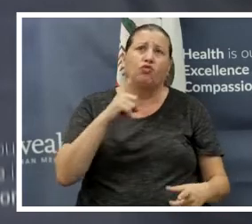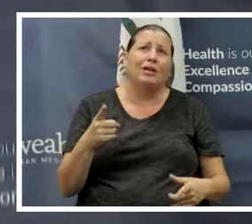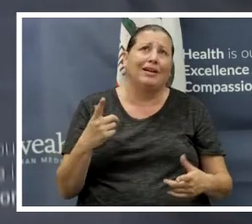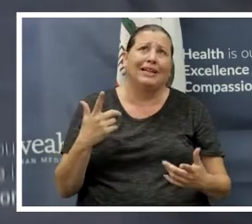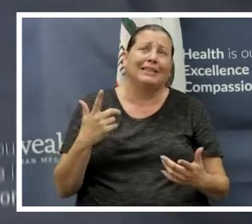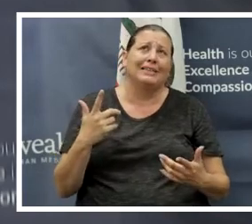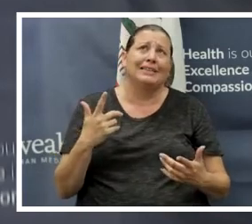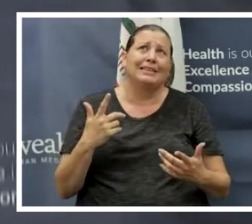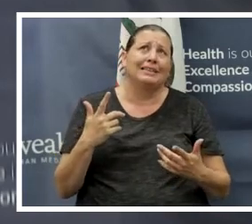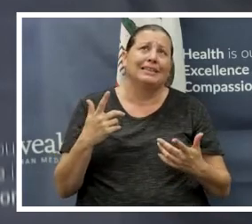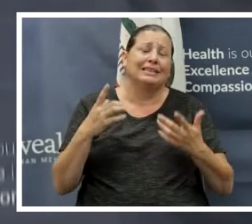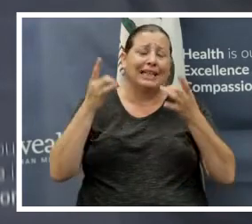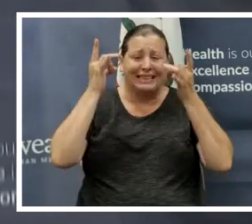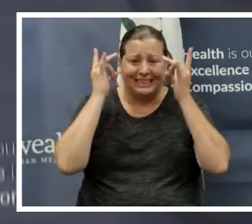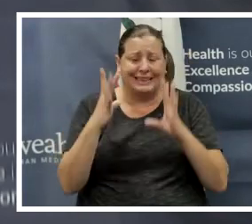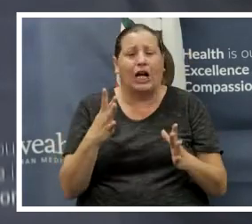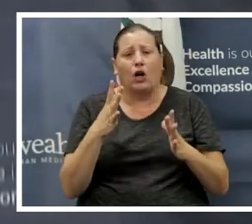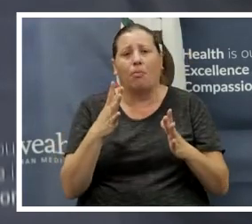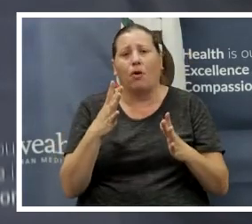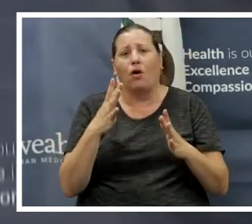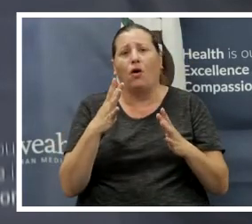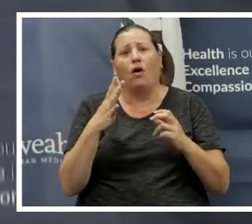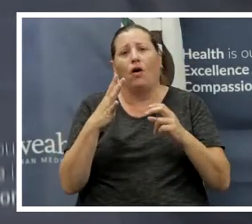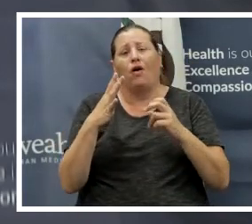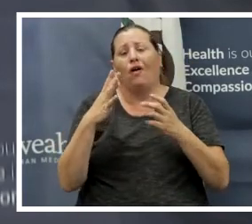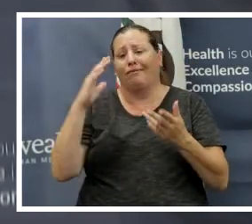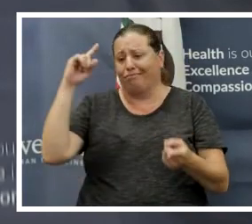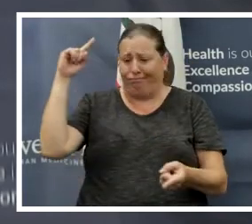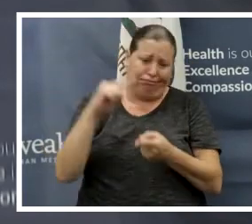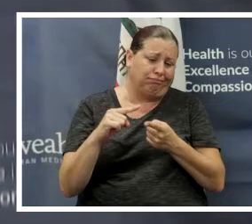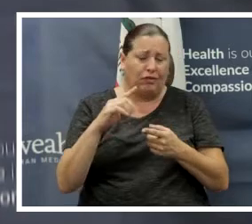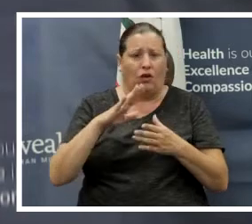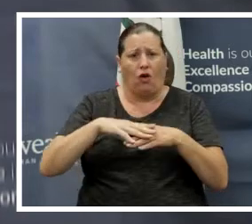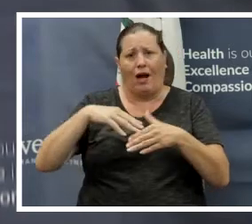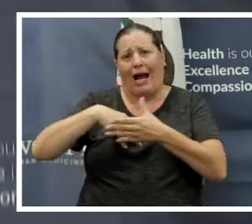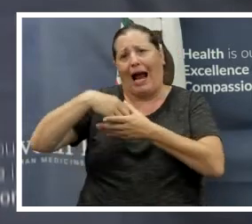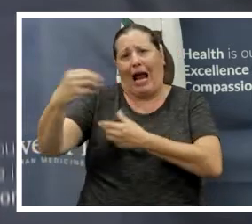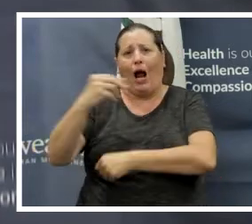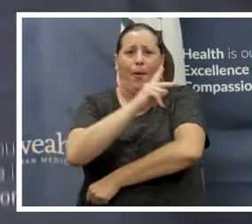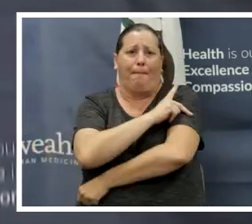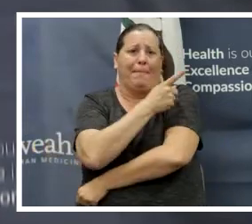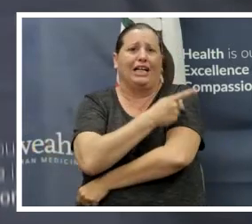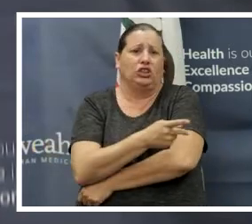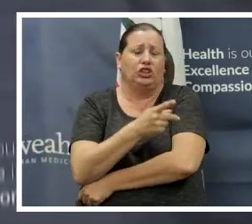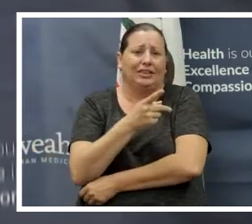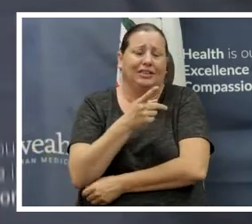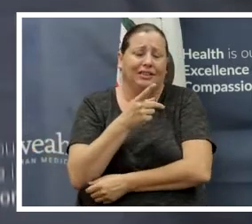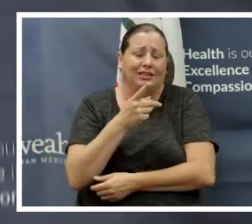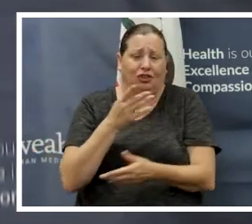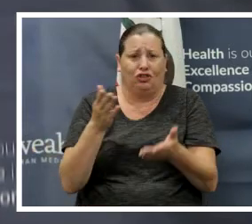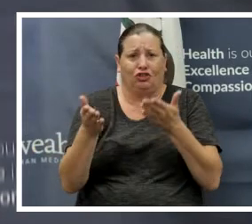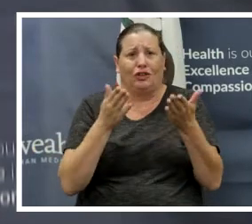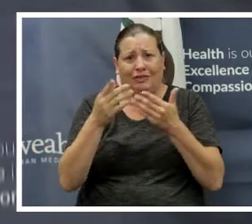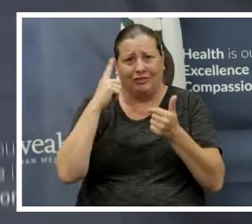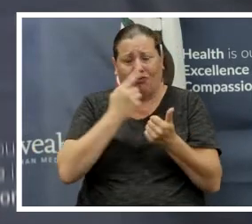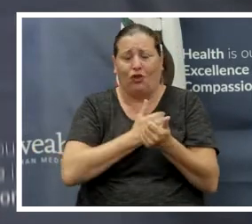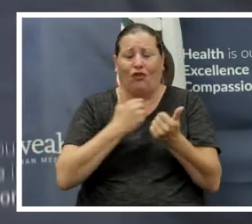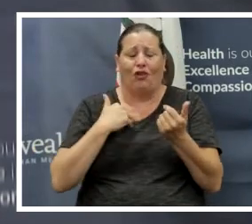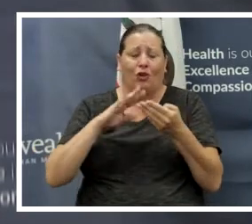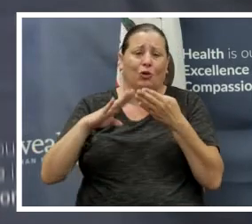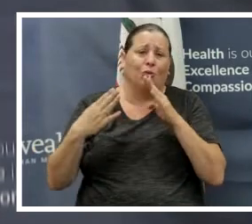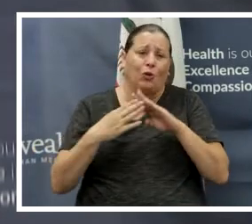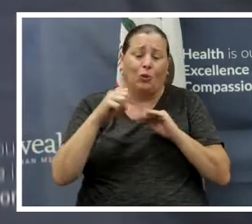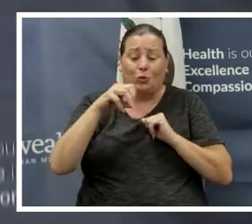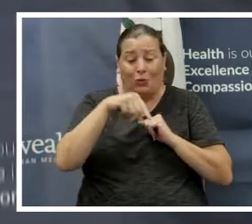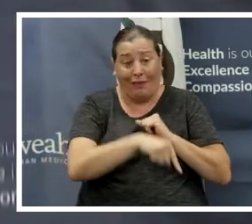terrible shortfall of just outpatient mental health services available in our community. So this will allow us to